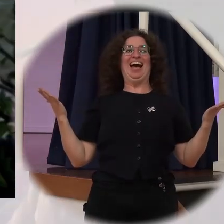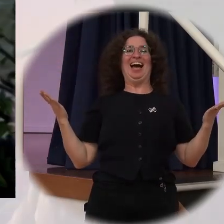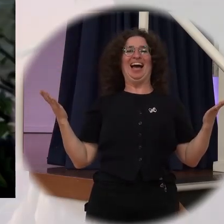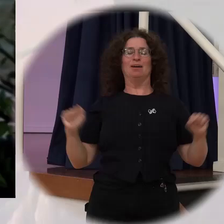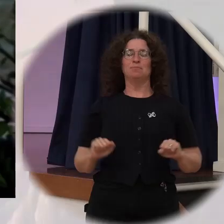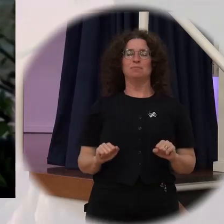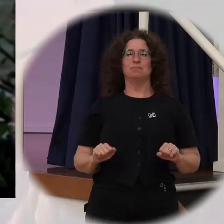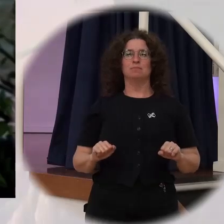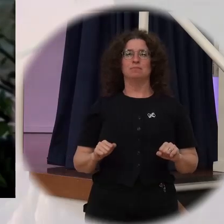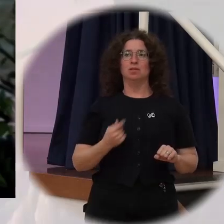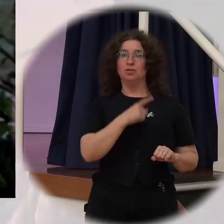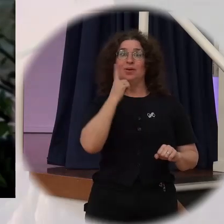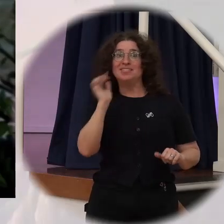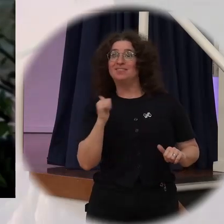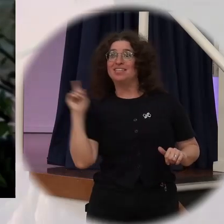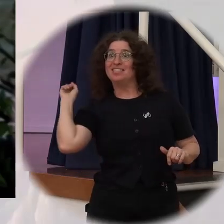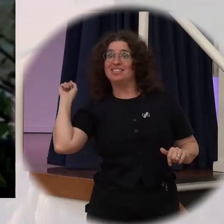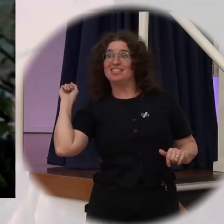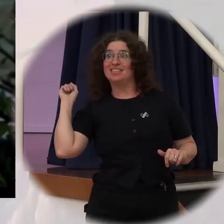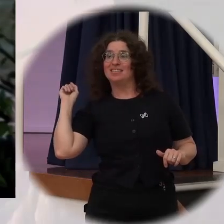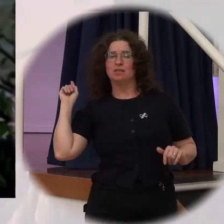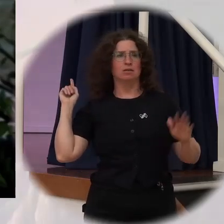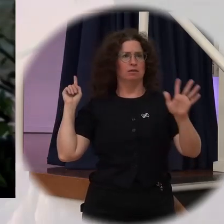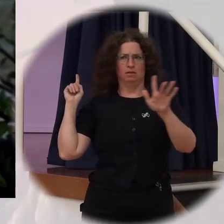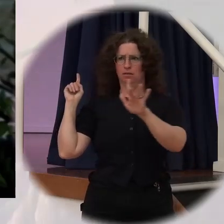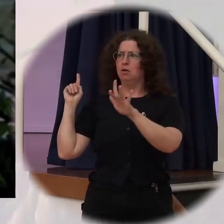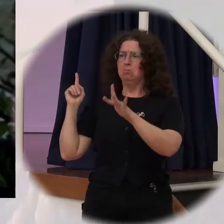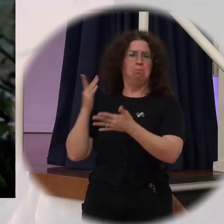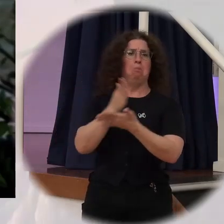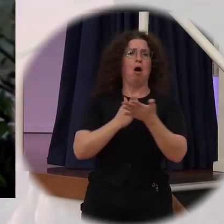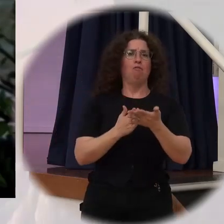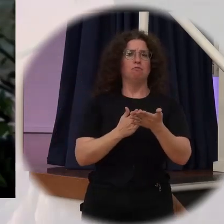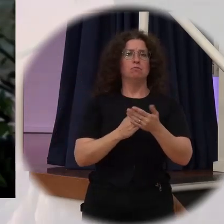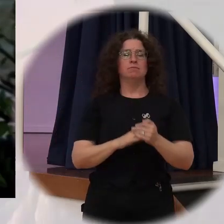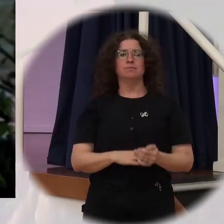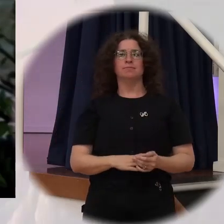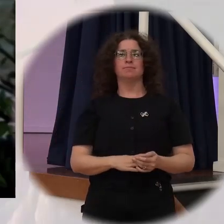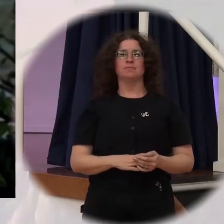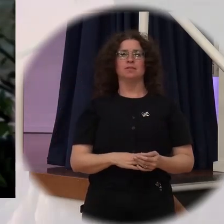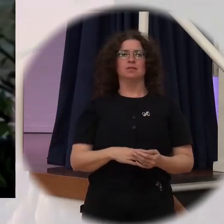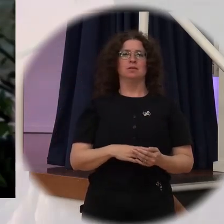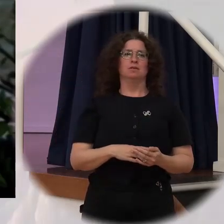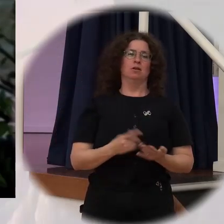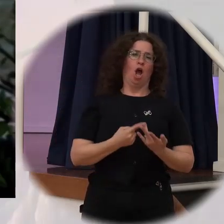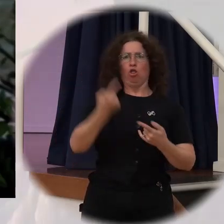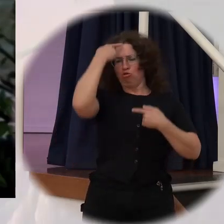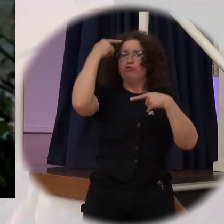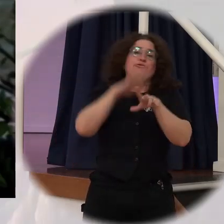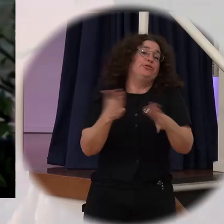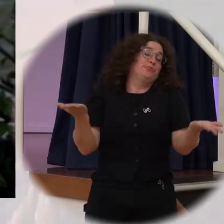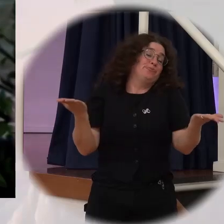simultaneously. Has anyone here seen this game before, just for curiosity? Oh, cool. The rest of you are going to be a little confused, but have fun with it.